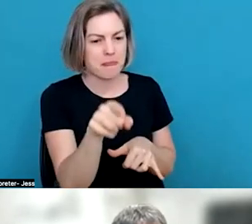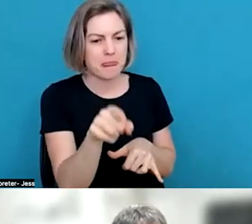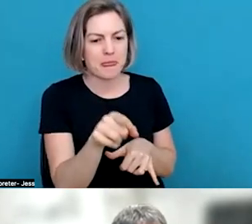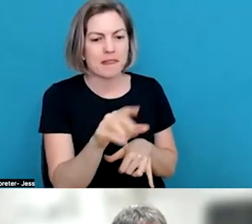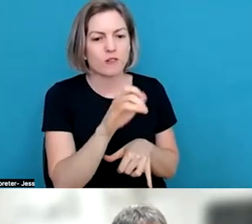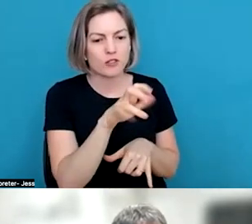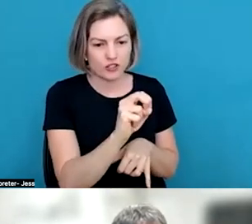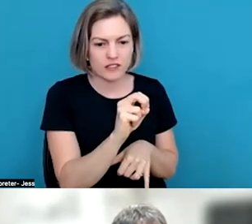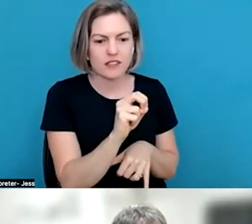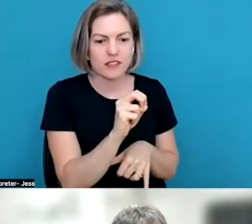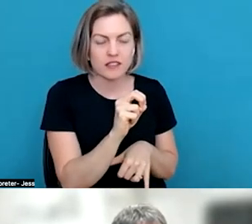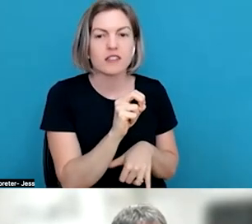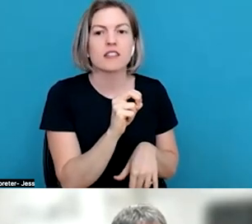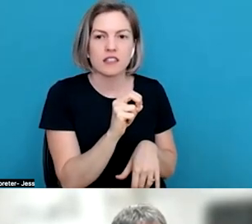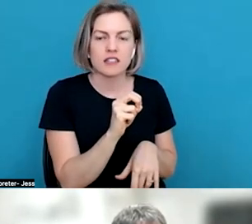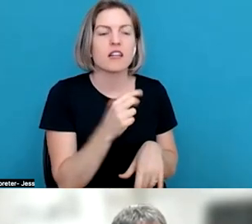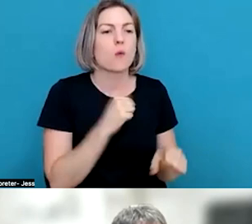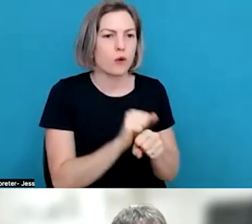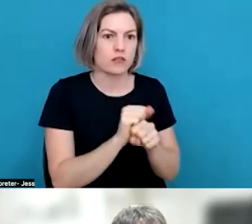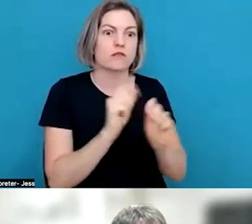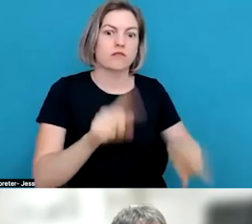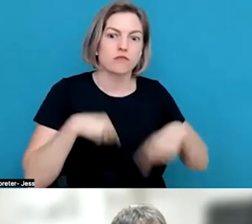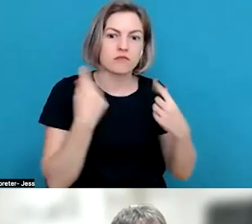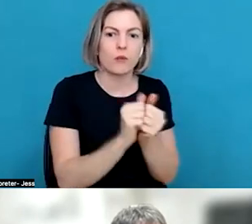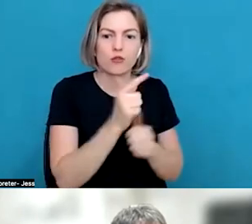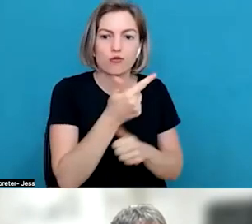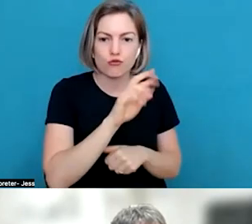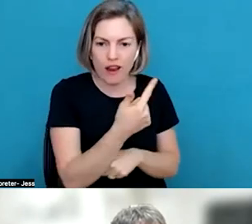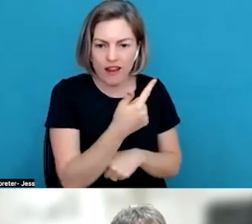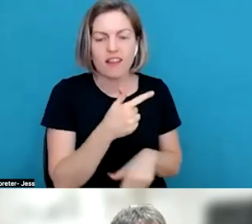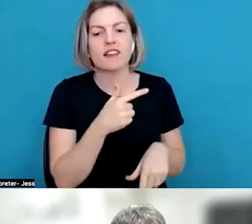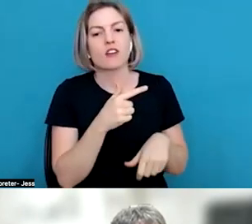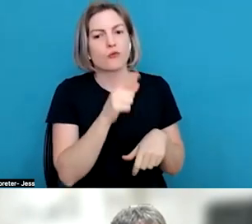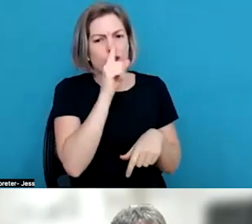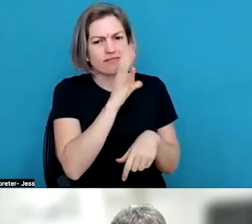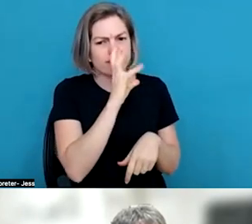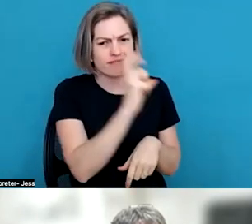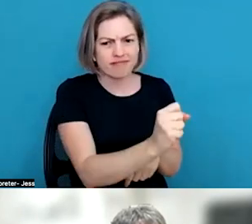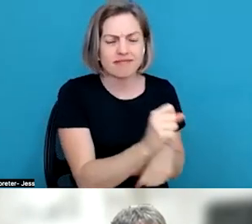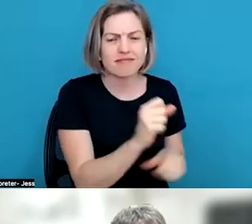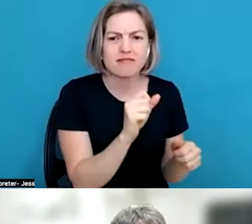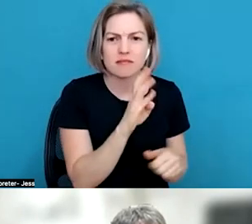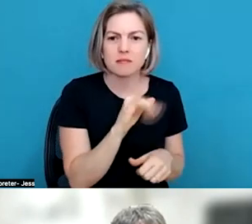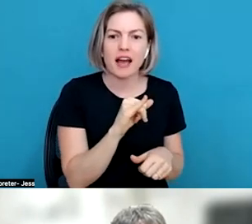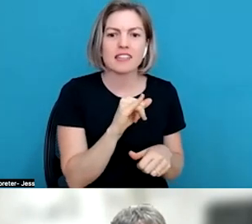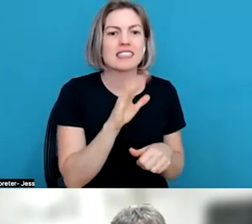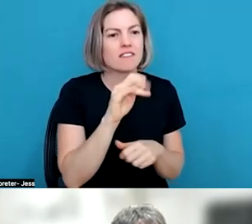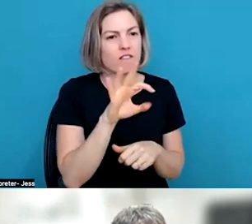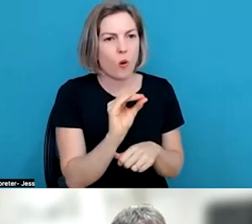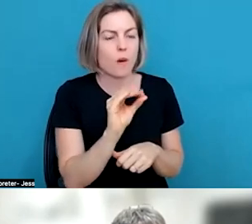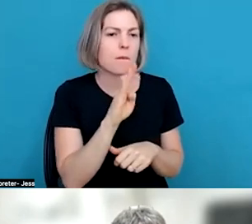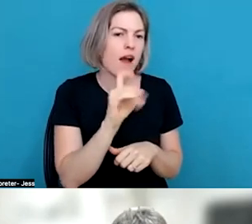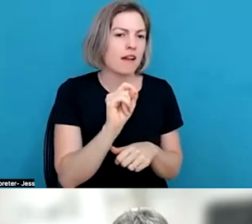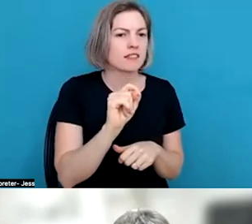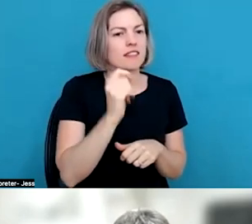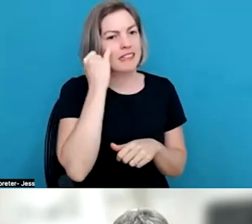Christian, I've worked quite a while with Greg and have been intrigued by the infobot notion, and in